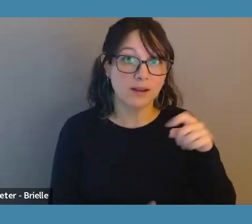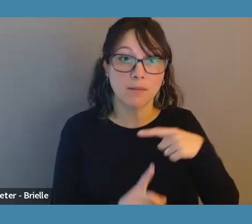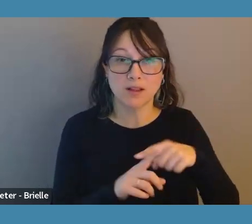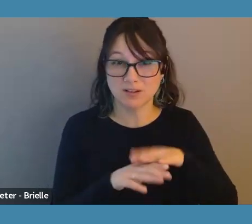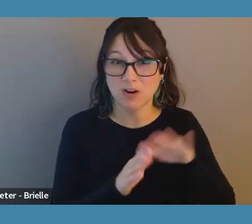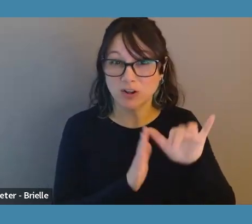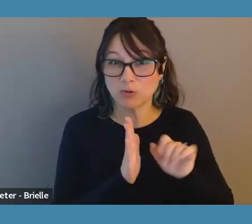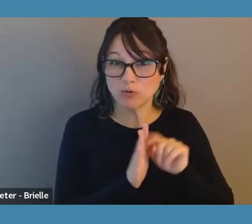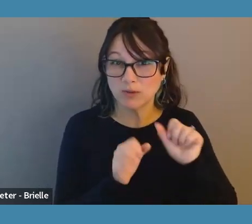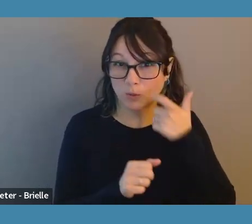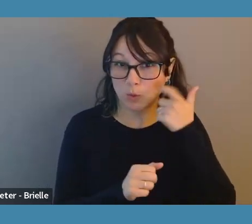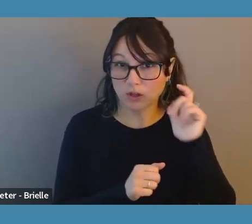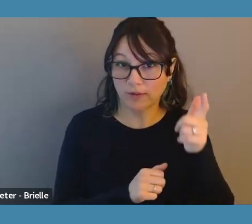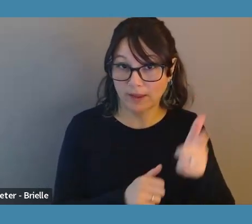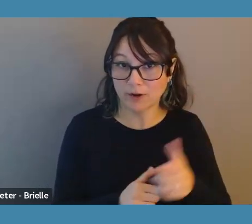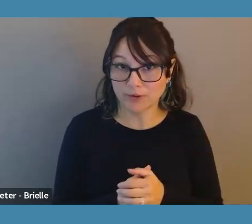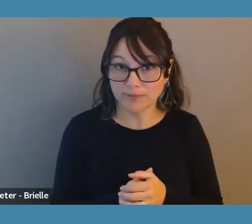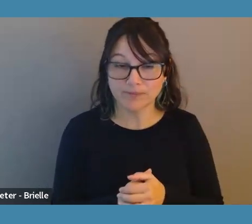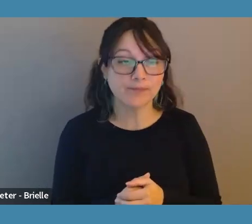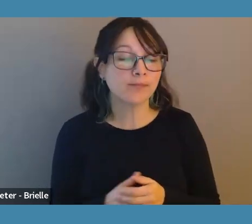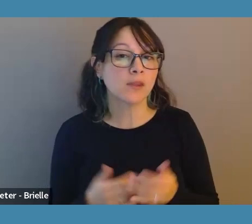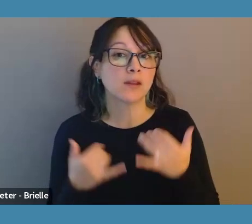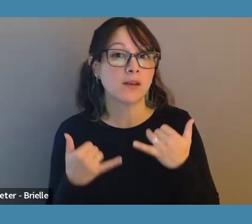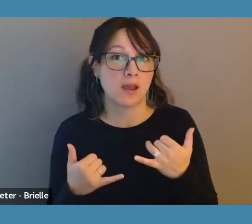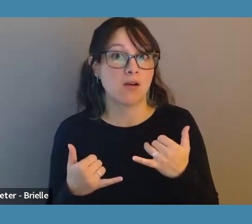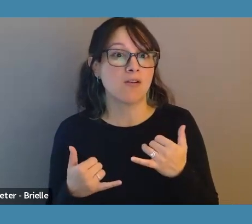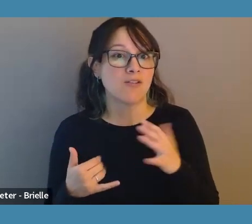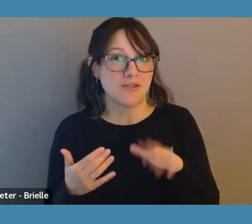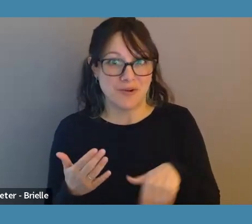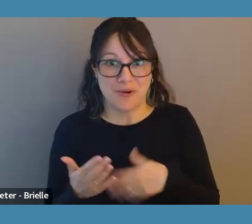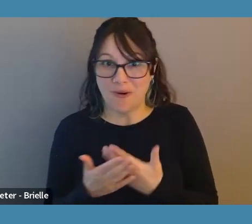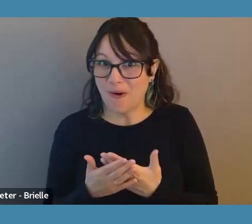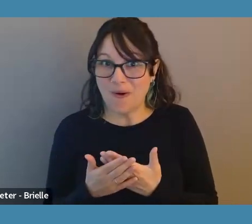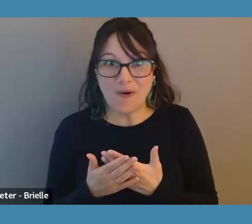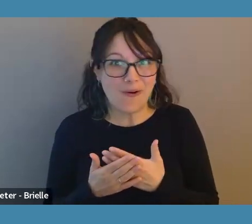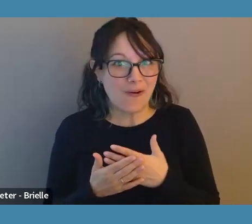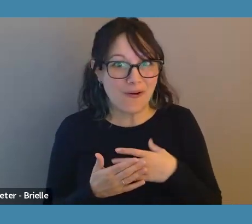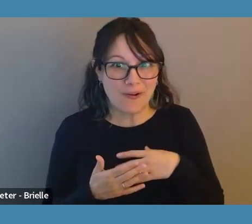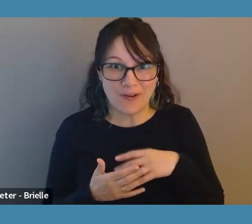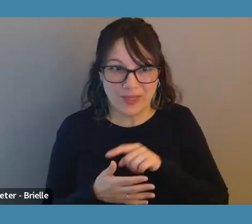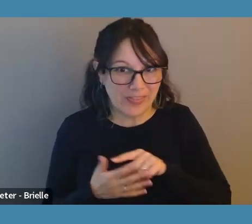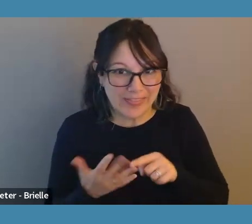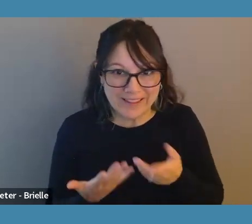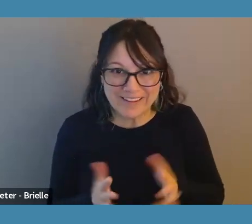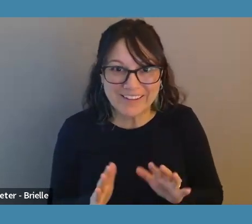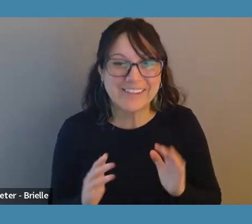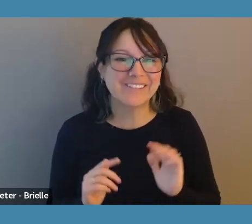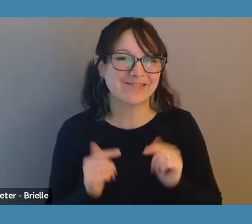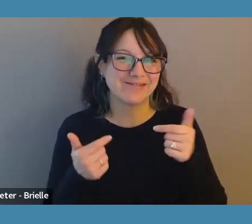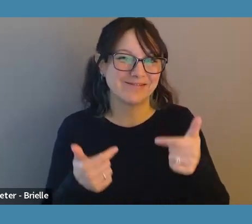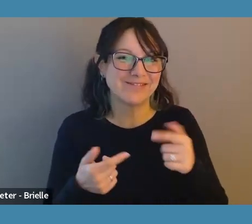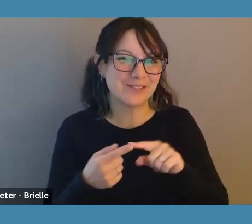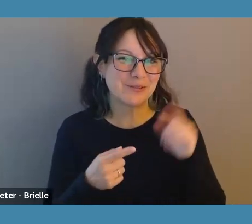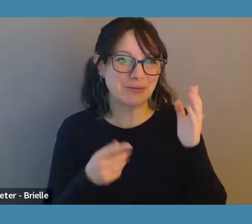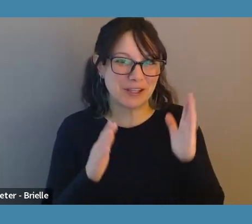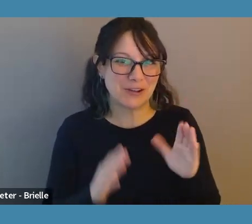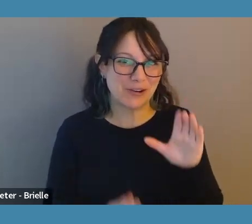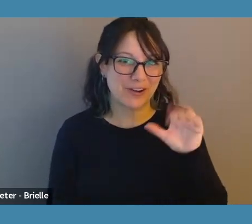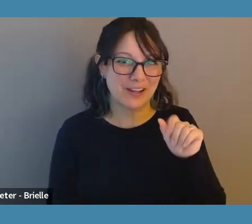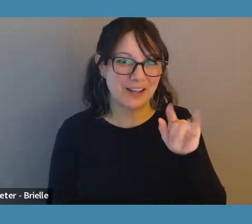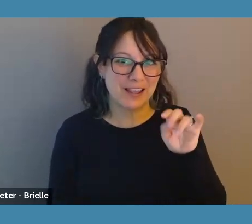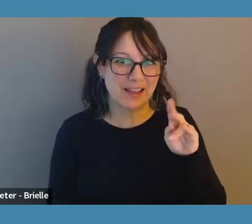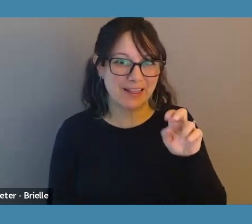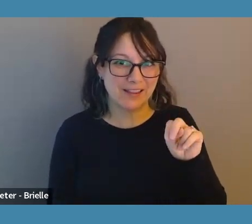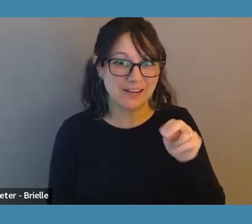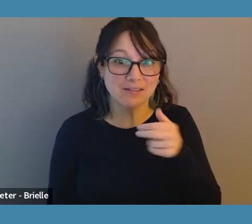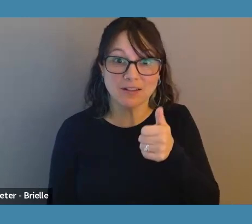viewing. Now that we have the housekeeping items complete, I'd like to pass things along to our speaker, Caitlin, who